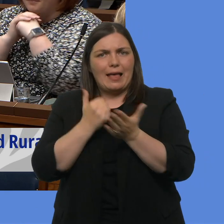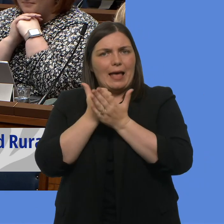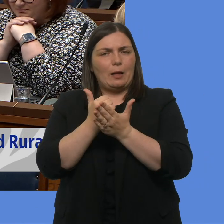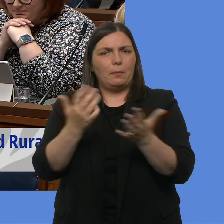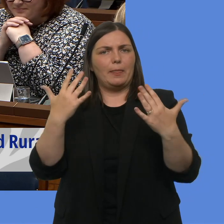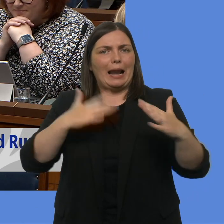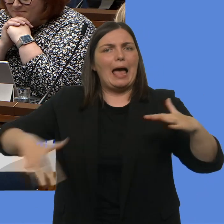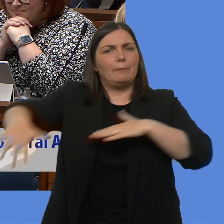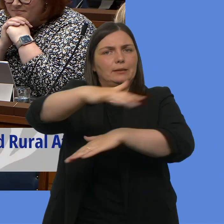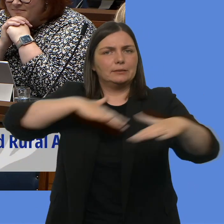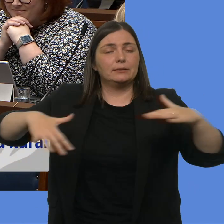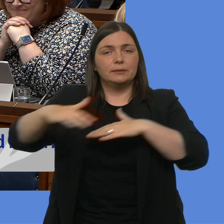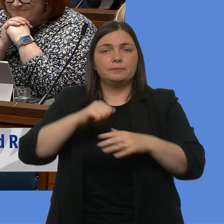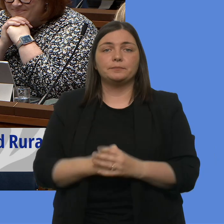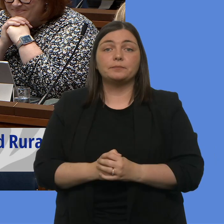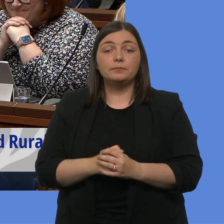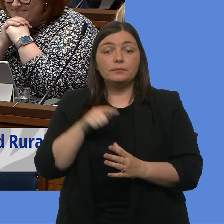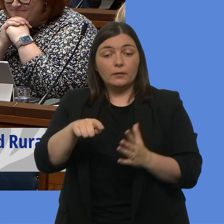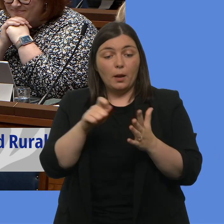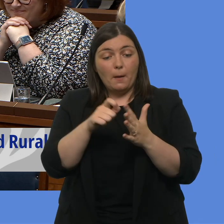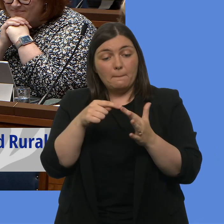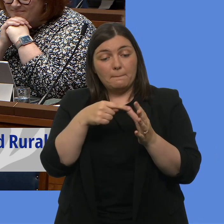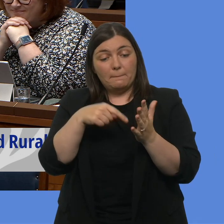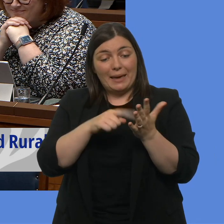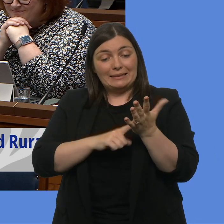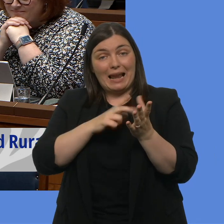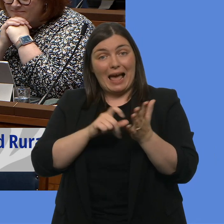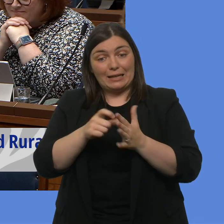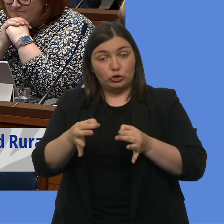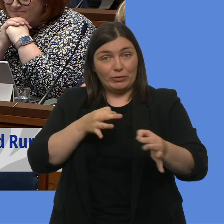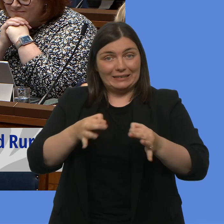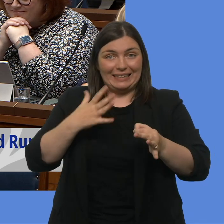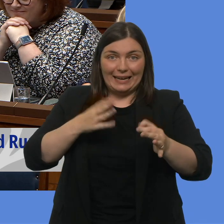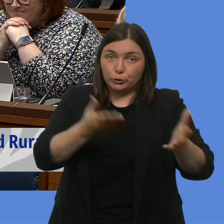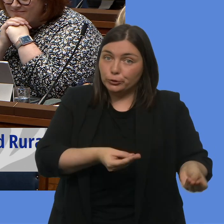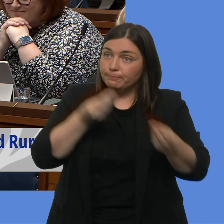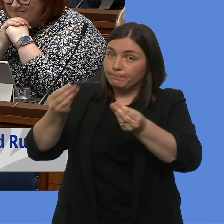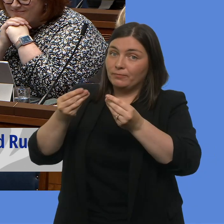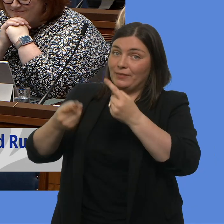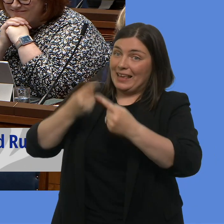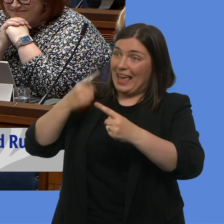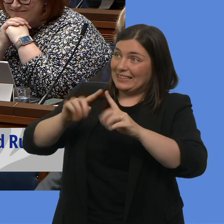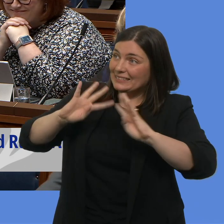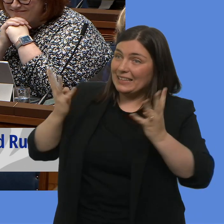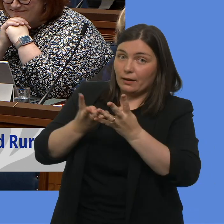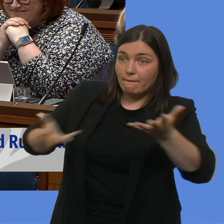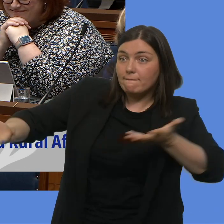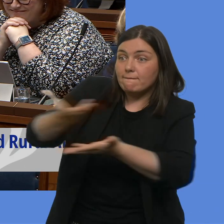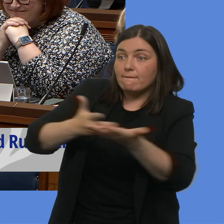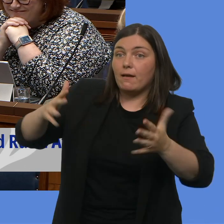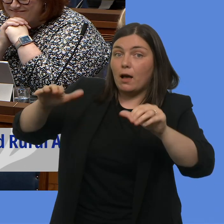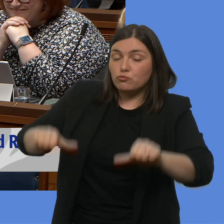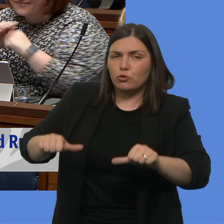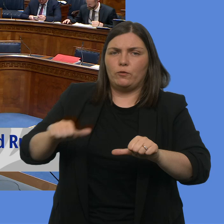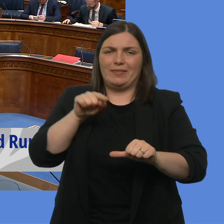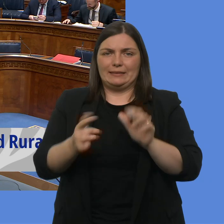will be subject to executive approval and is a priority for my department, and I'd be delighted to visit any peatland within your constituency and to see the good work that's occurring within